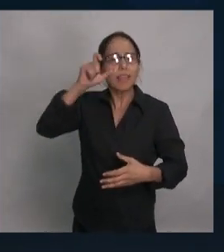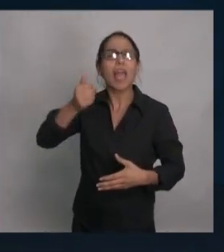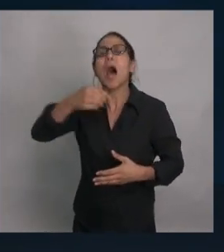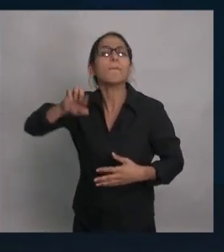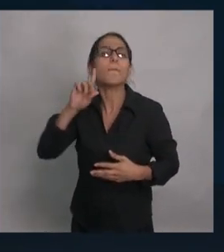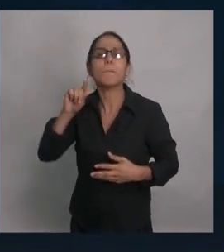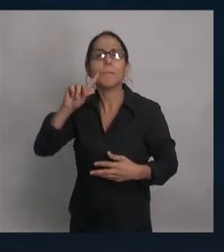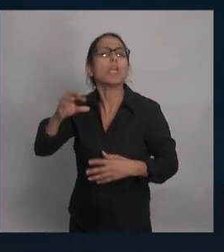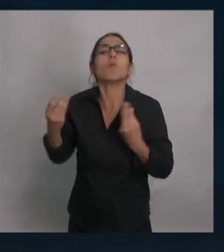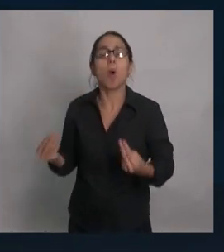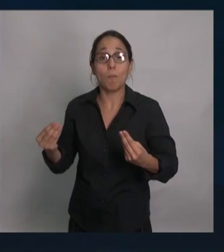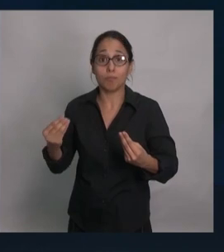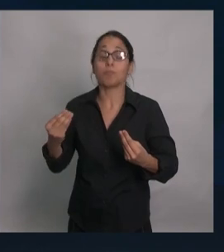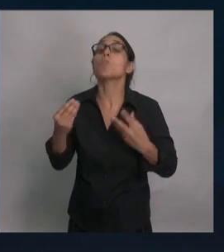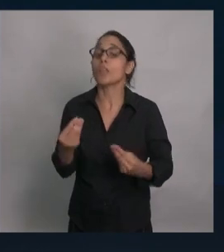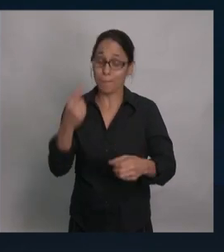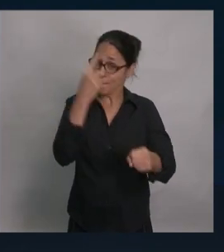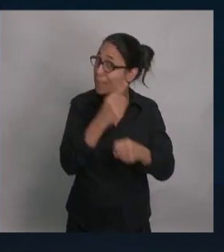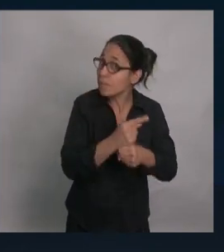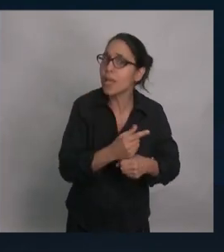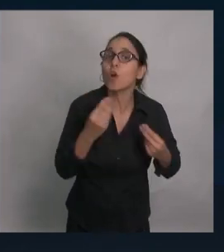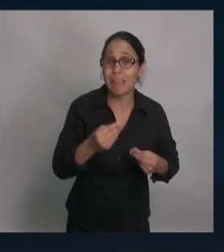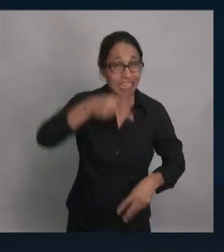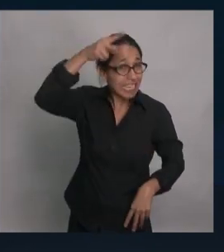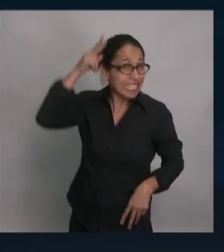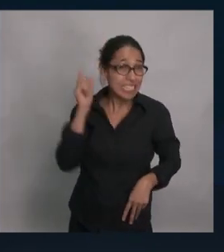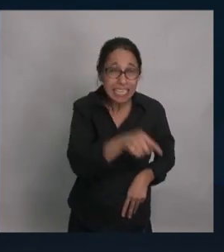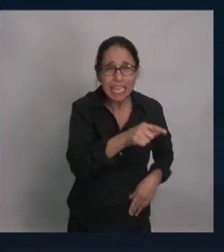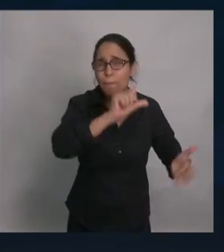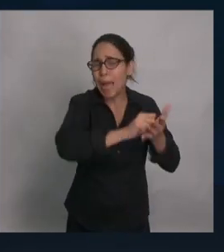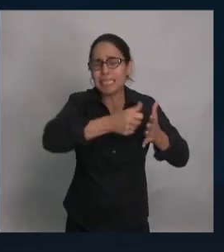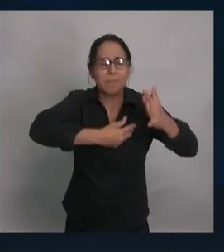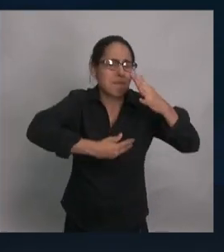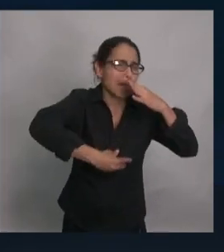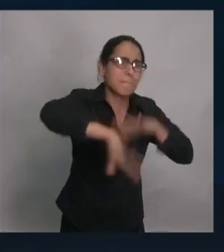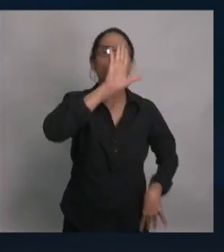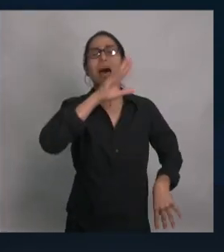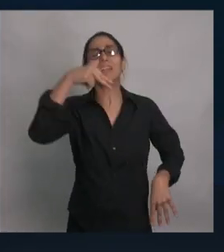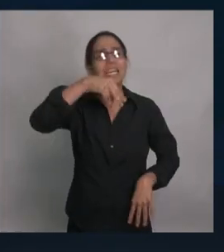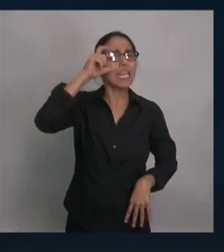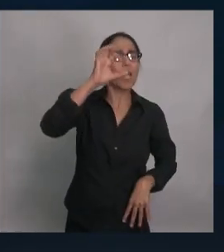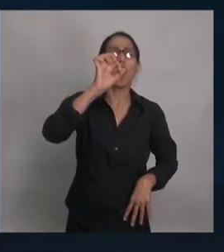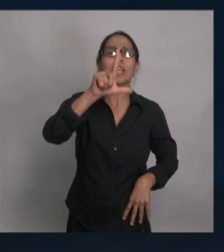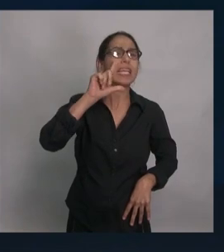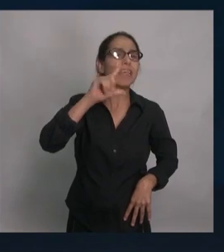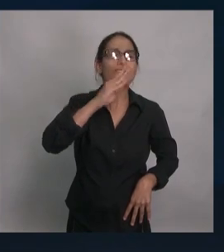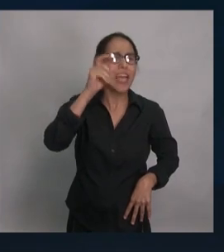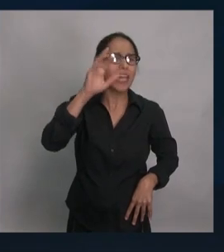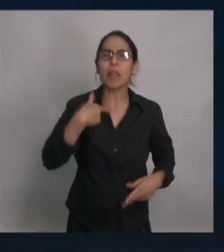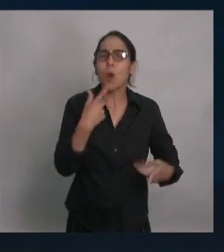neoliberal country in the world. And all of those who have visited, and all of those who know that history, will know that so is.